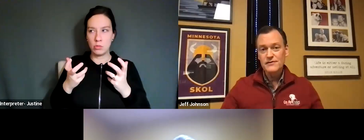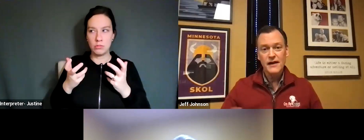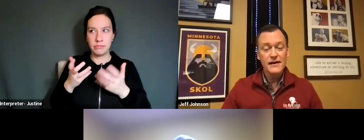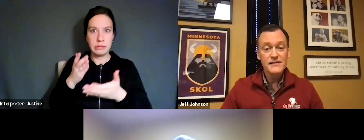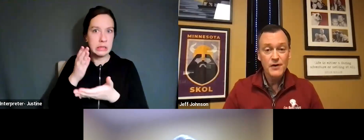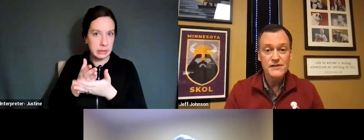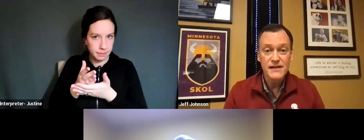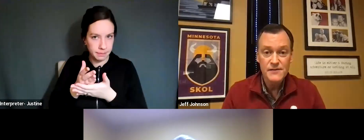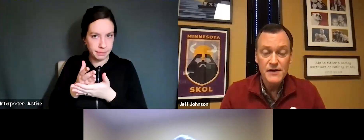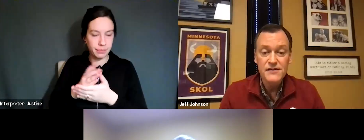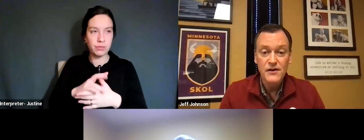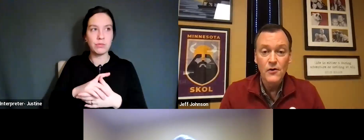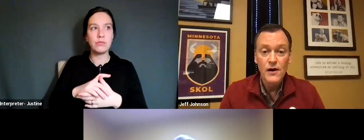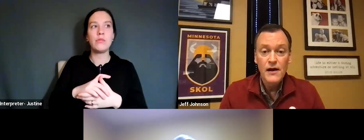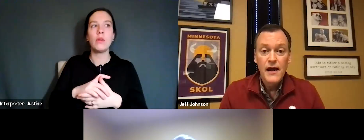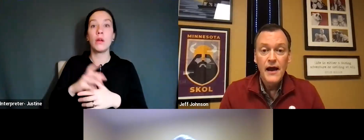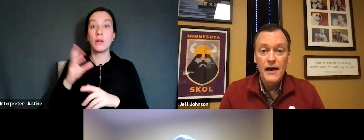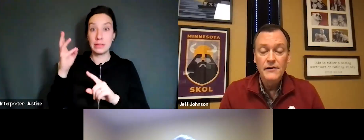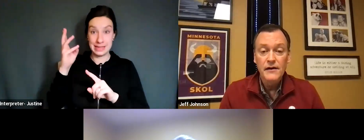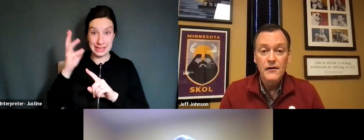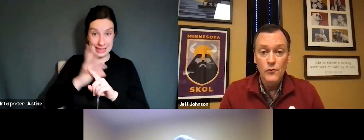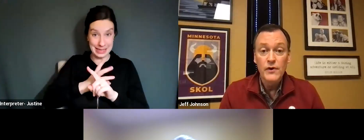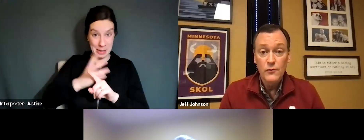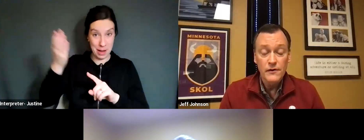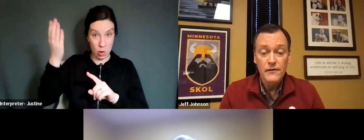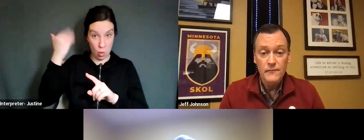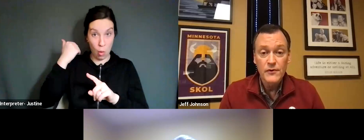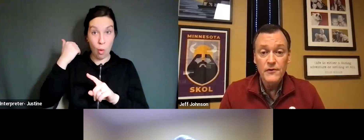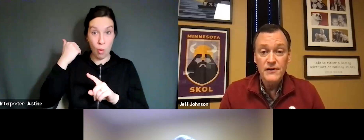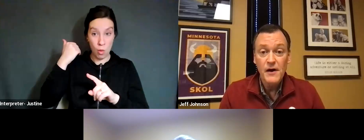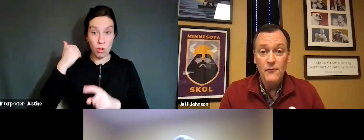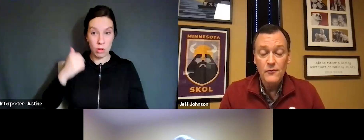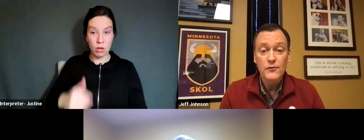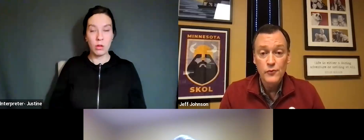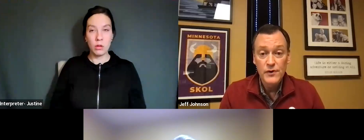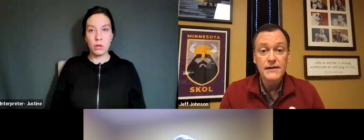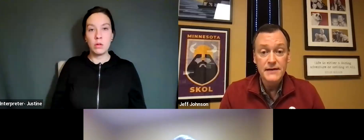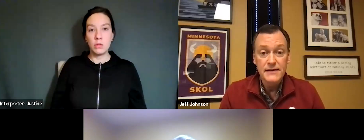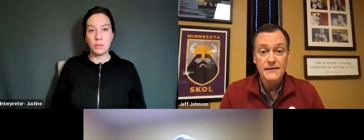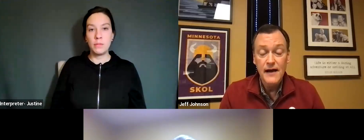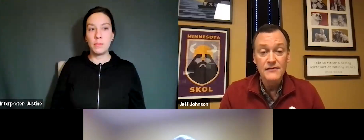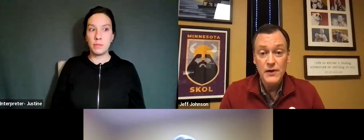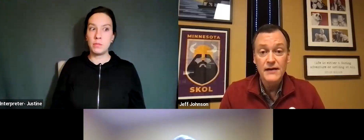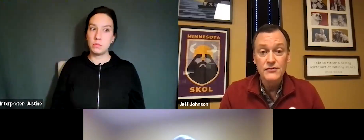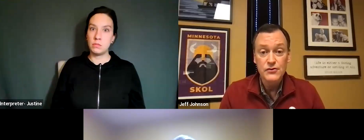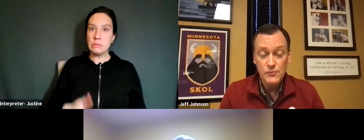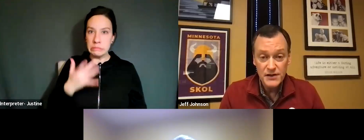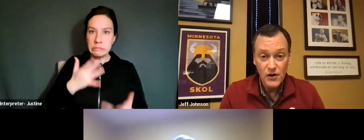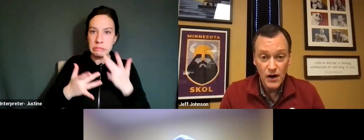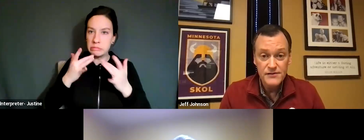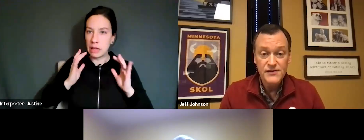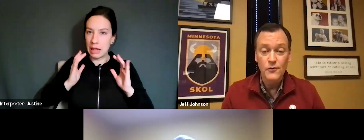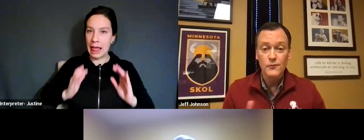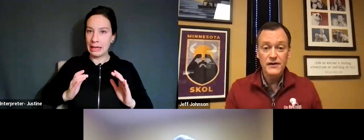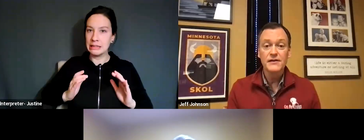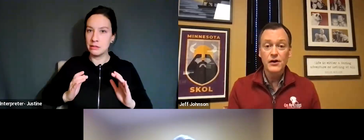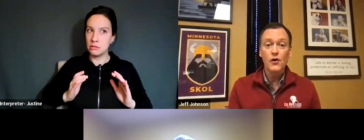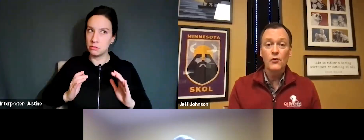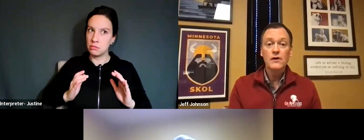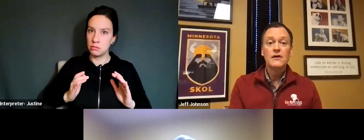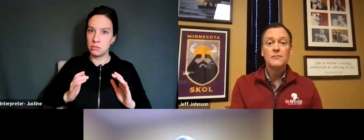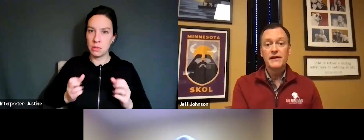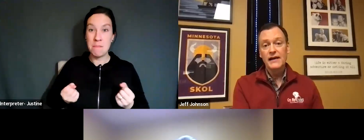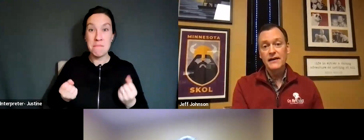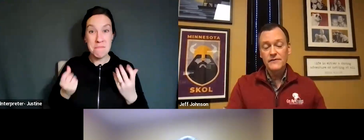talked, it was, I guess, about 6 months ago, and we were in a spot where we really needed clients. We had too many dogs that were ready to